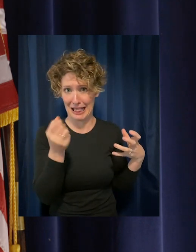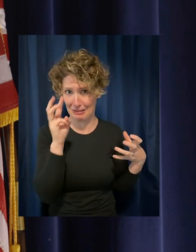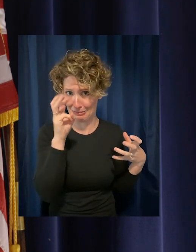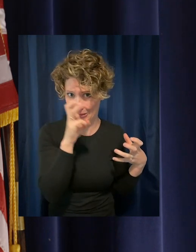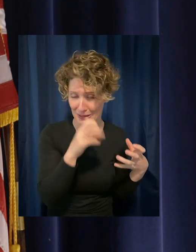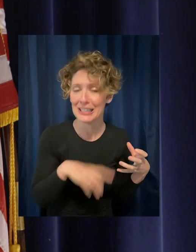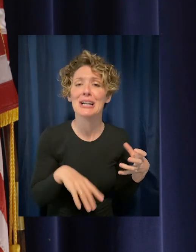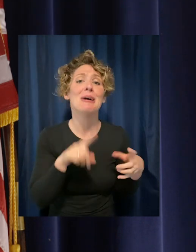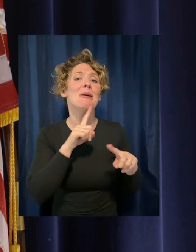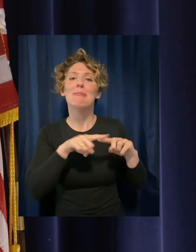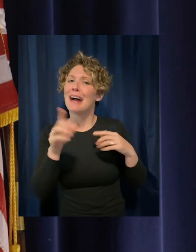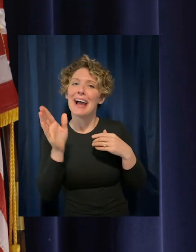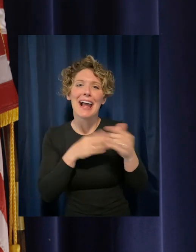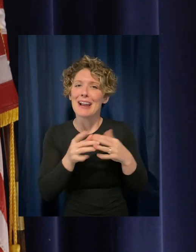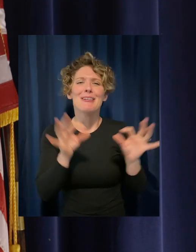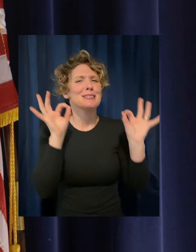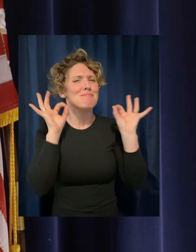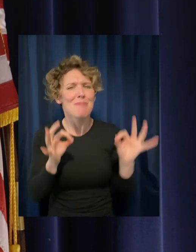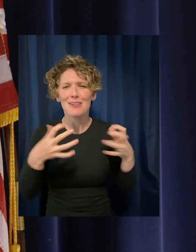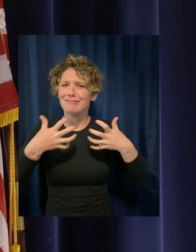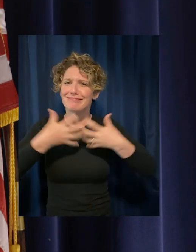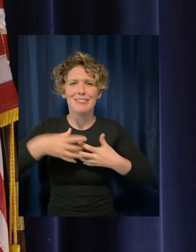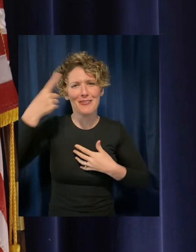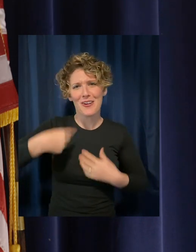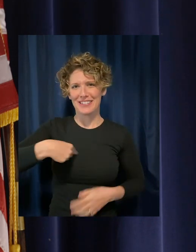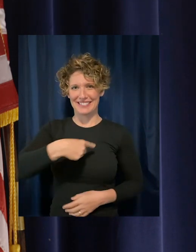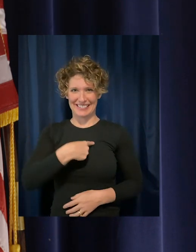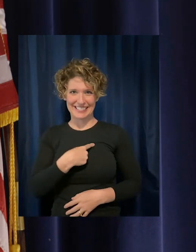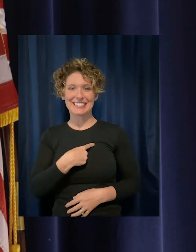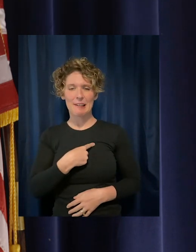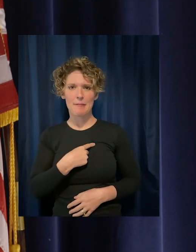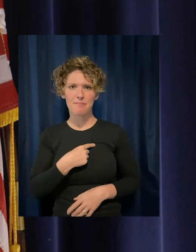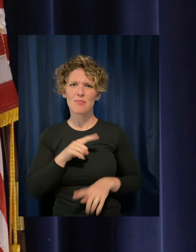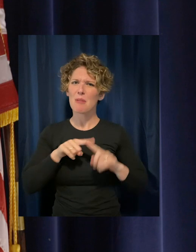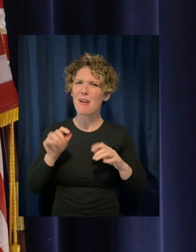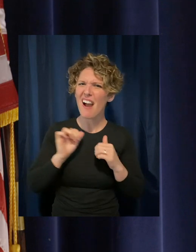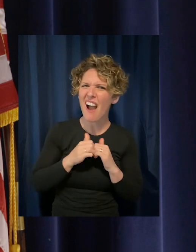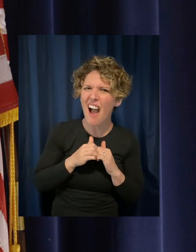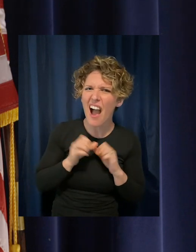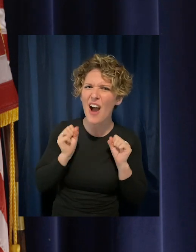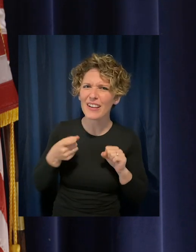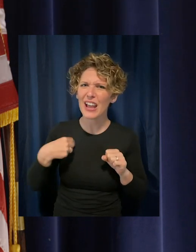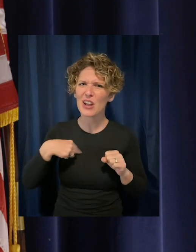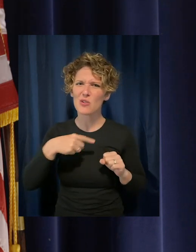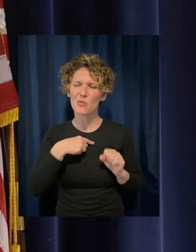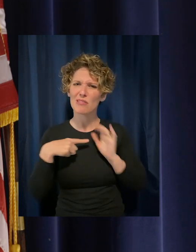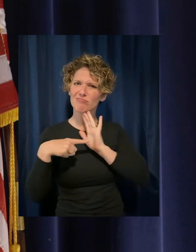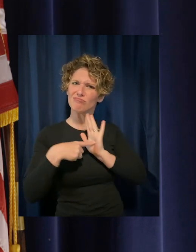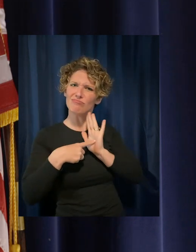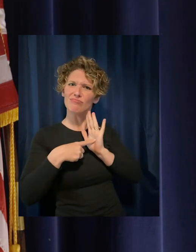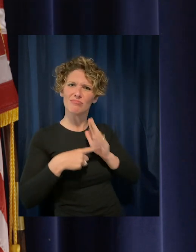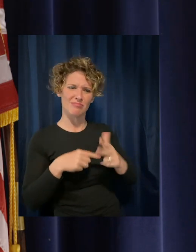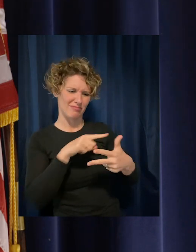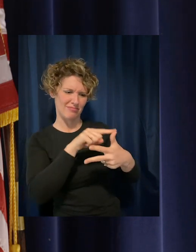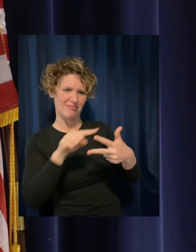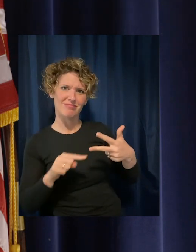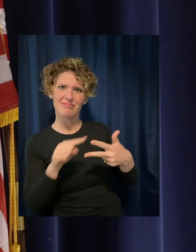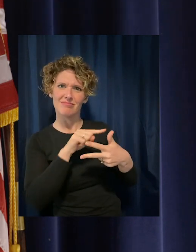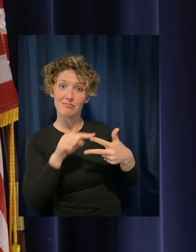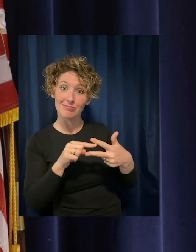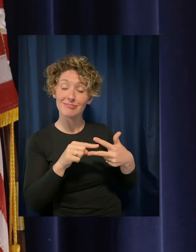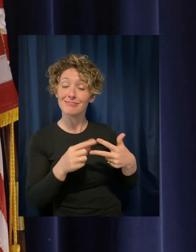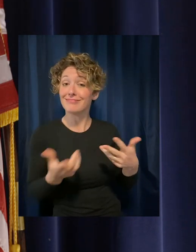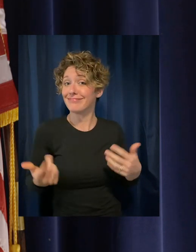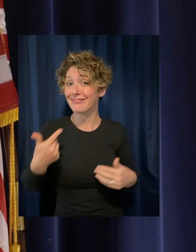to why it's so fitting. But how exactly do we embody our self-ambitious-centric selves? That's exactly what I